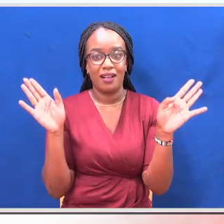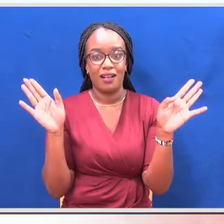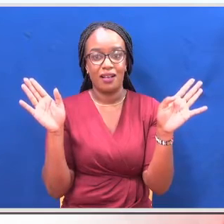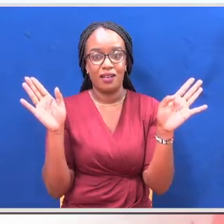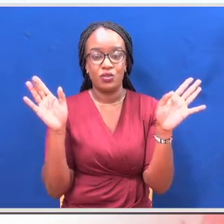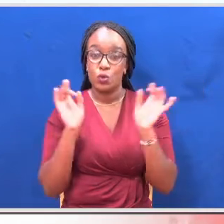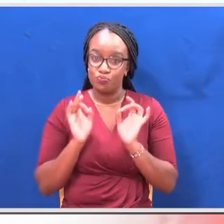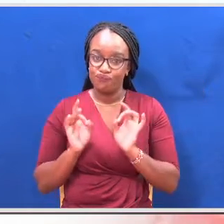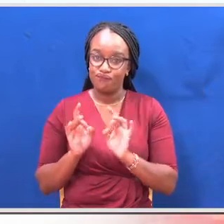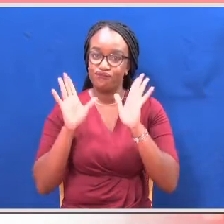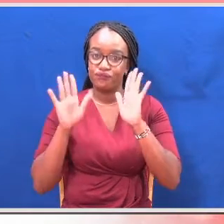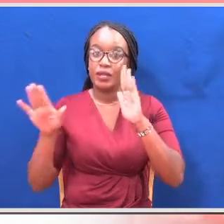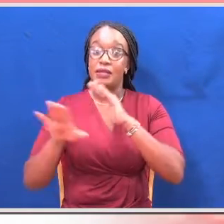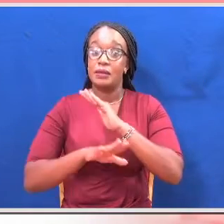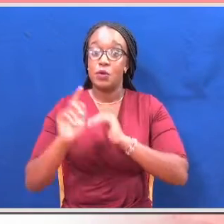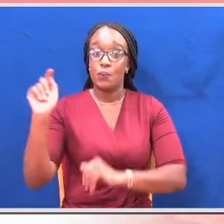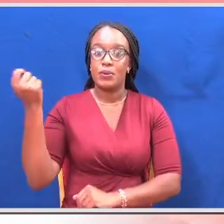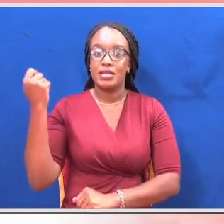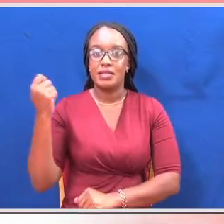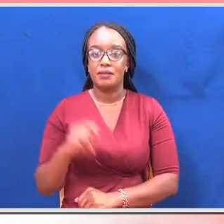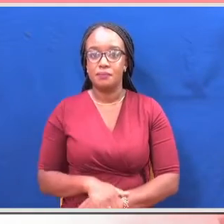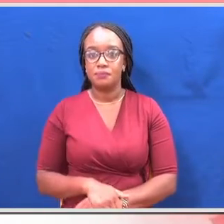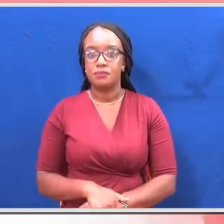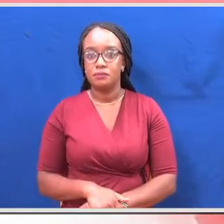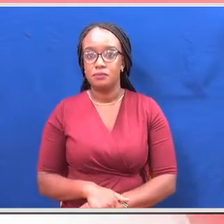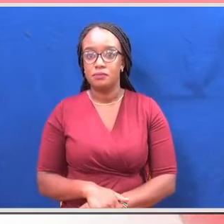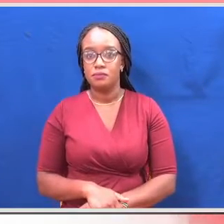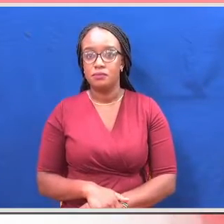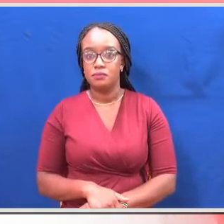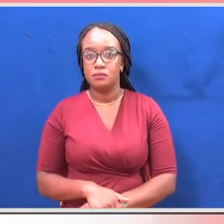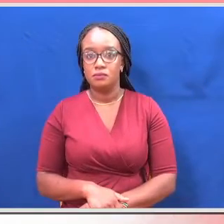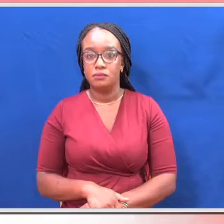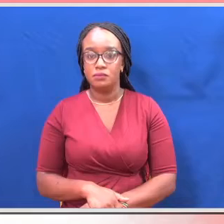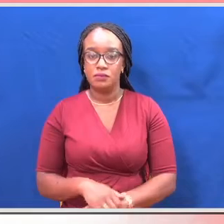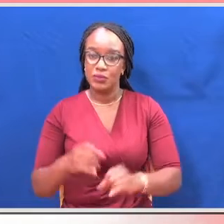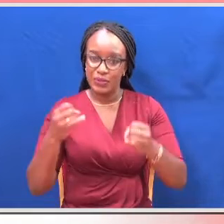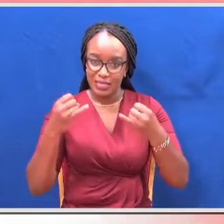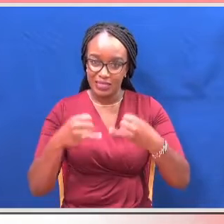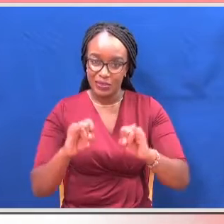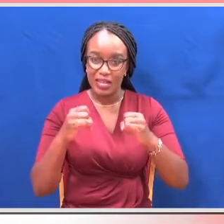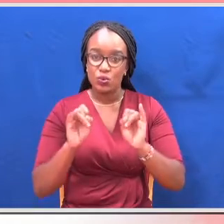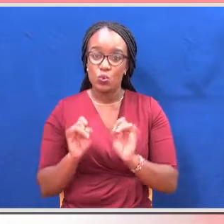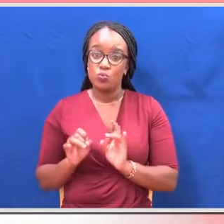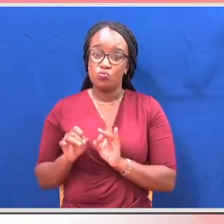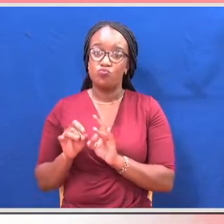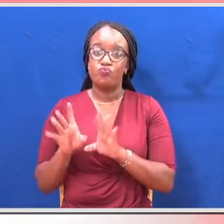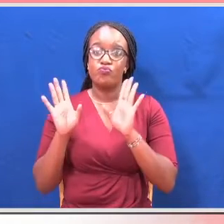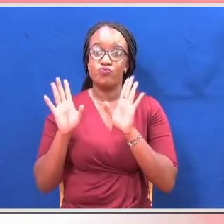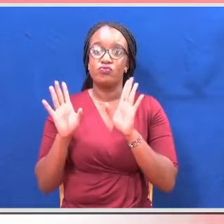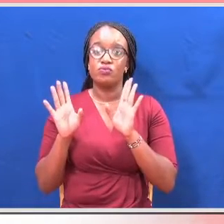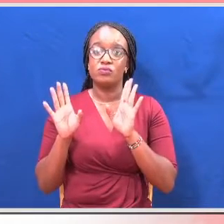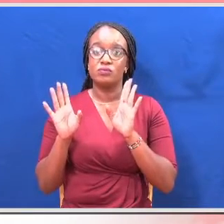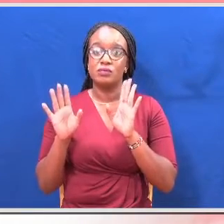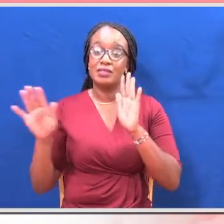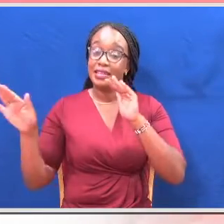to impeach the deputy president. But the fact that there was that move to remove him from his position as